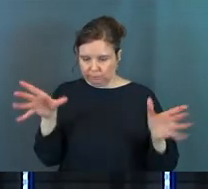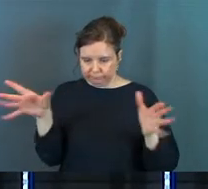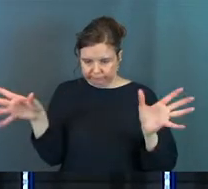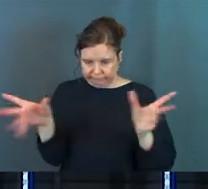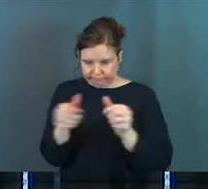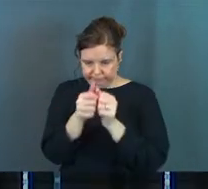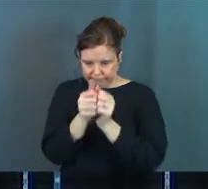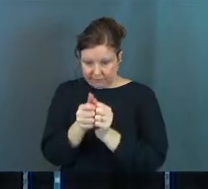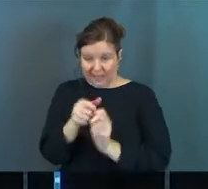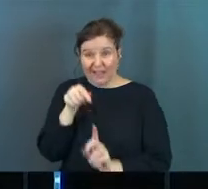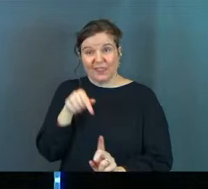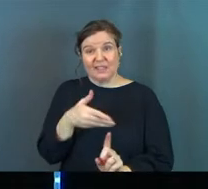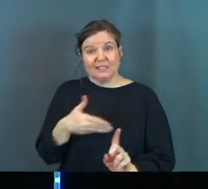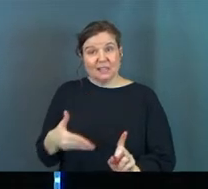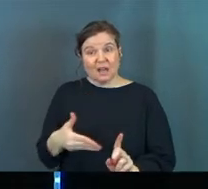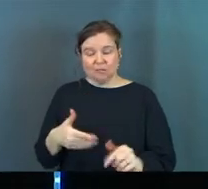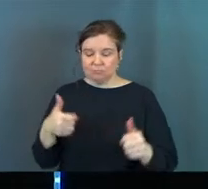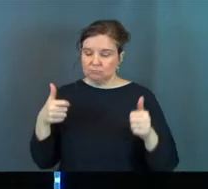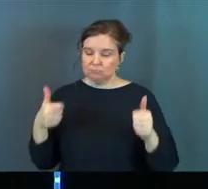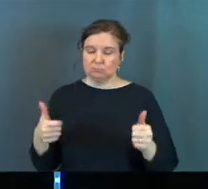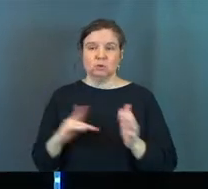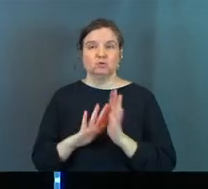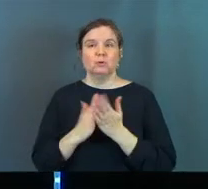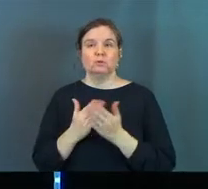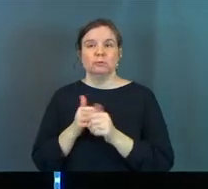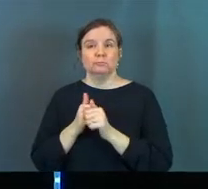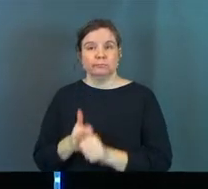together, and says, this stuff is Scripture.